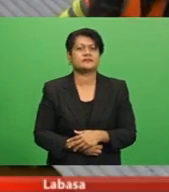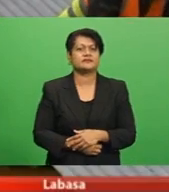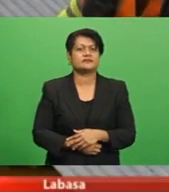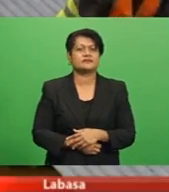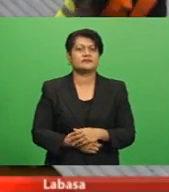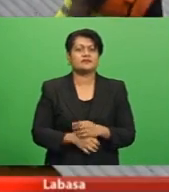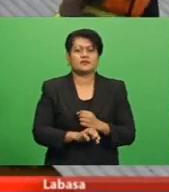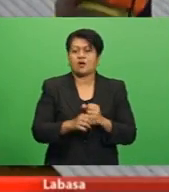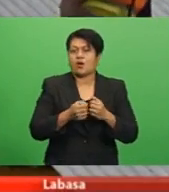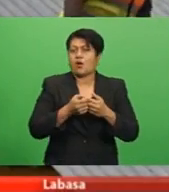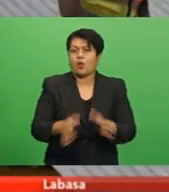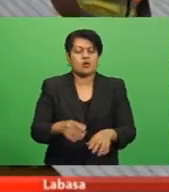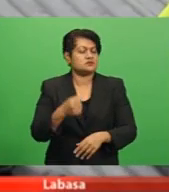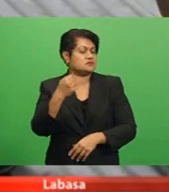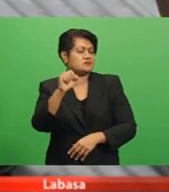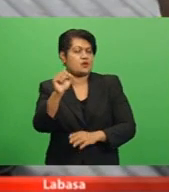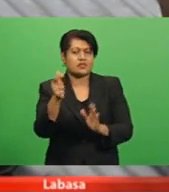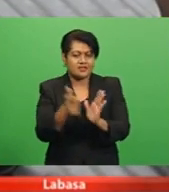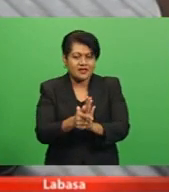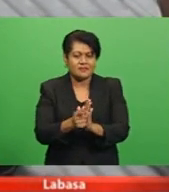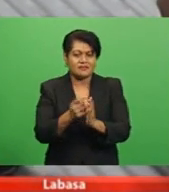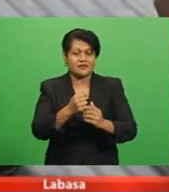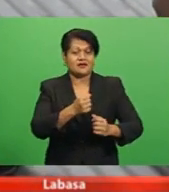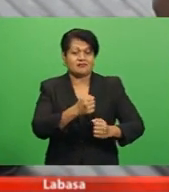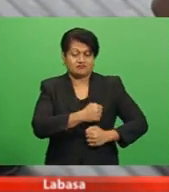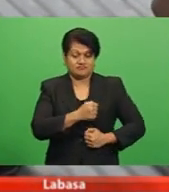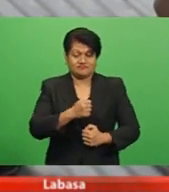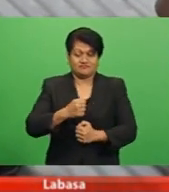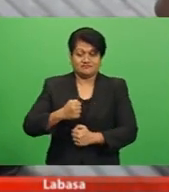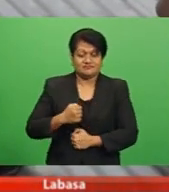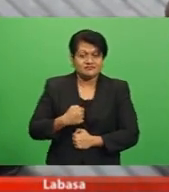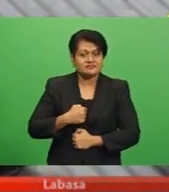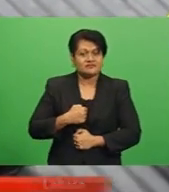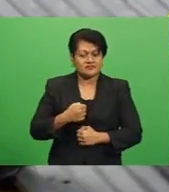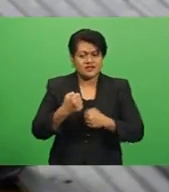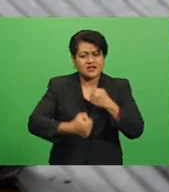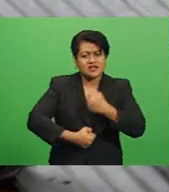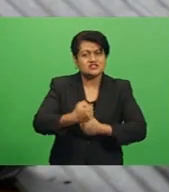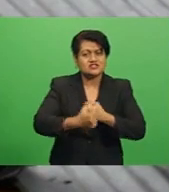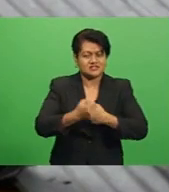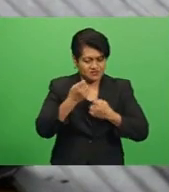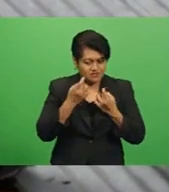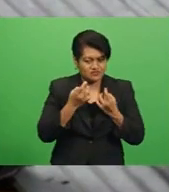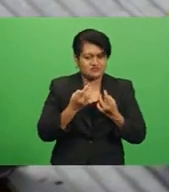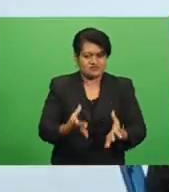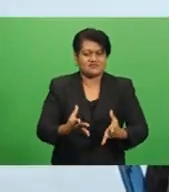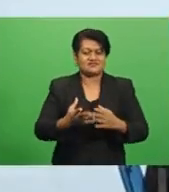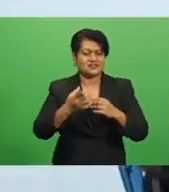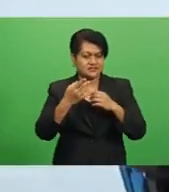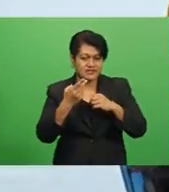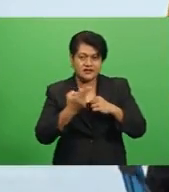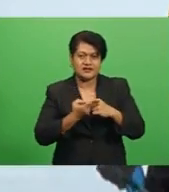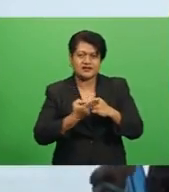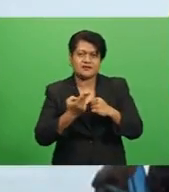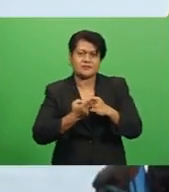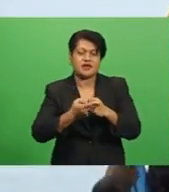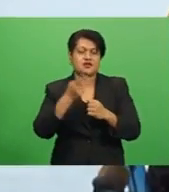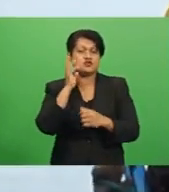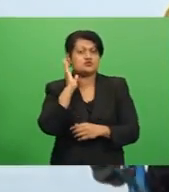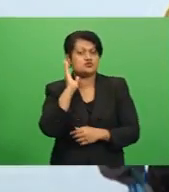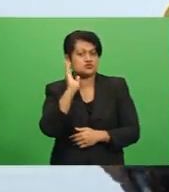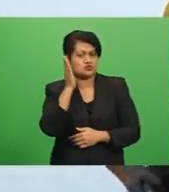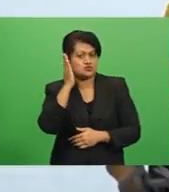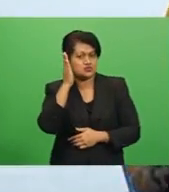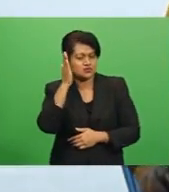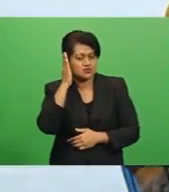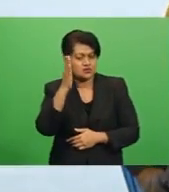Wasting no time, Republic of Fiji Military Forces engineers get right into school repairs yesterday after all schools used